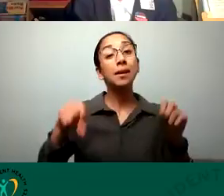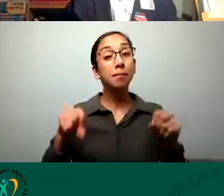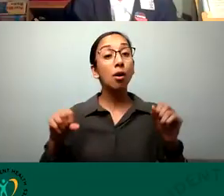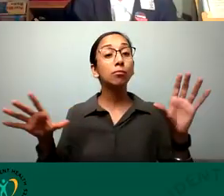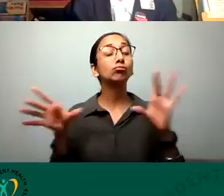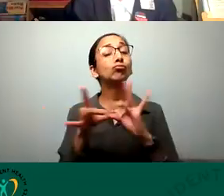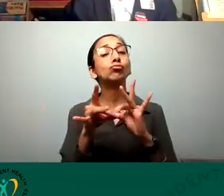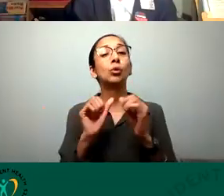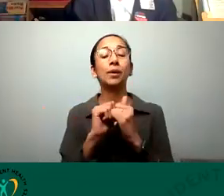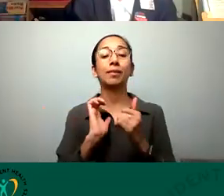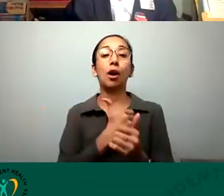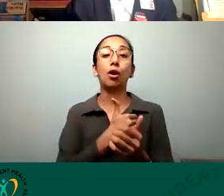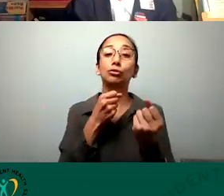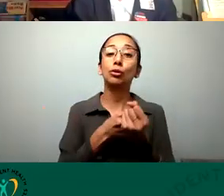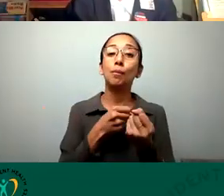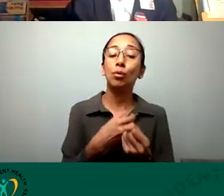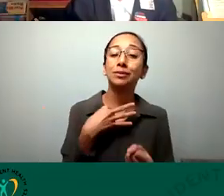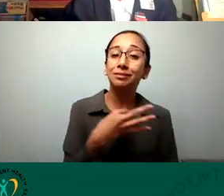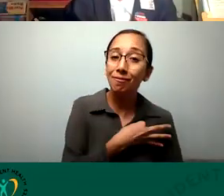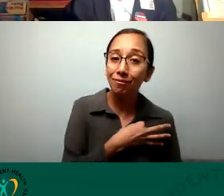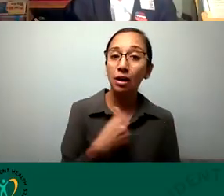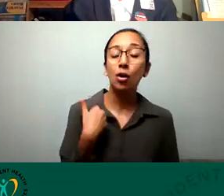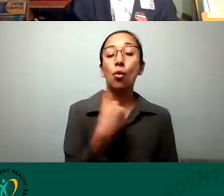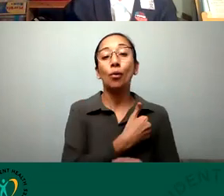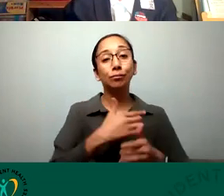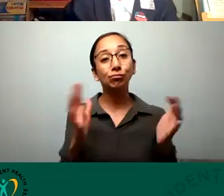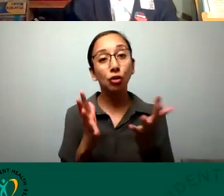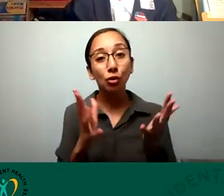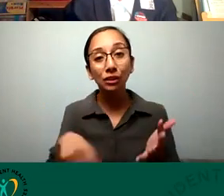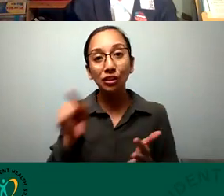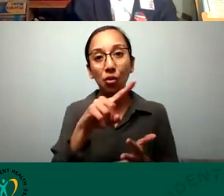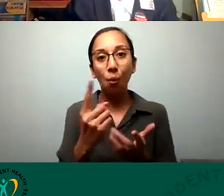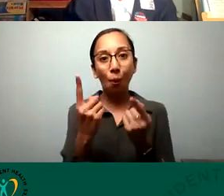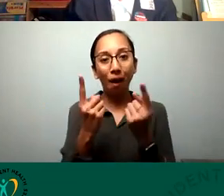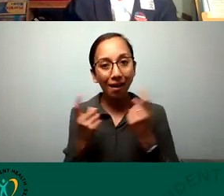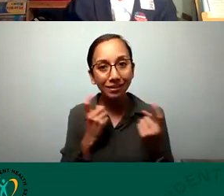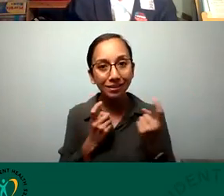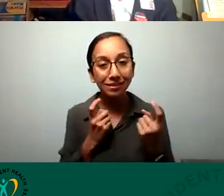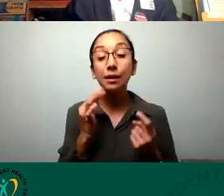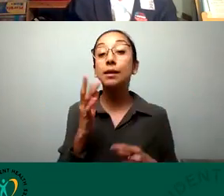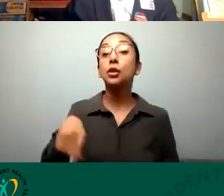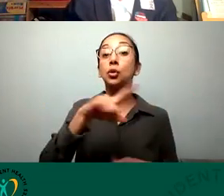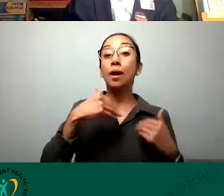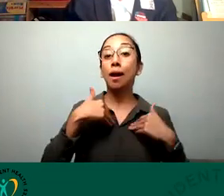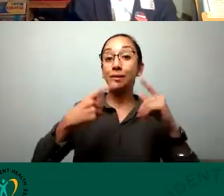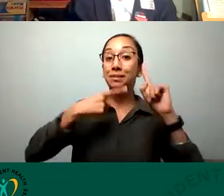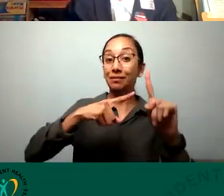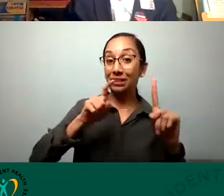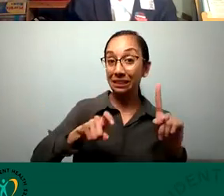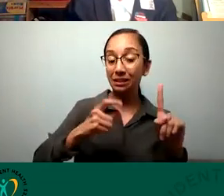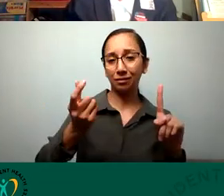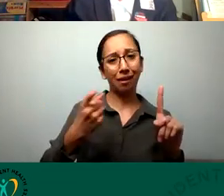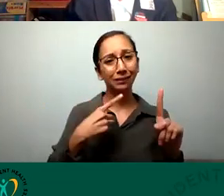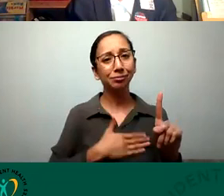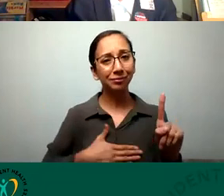connect with our support staff, and we encourage you to ask us if you have specific needs. With that,